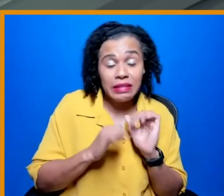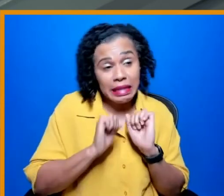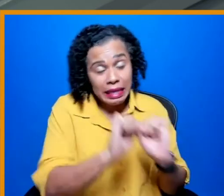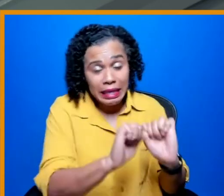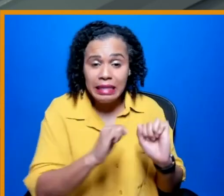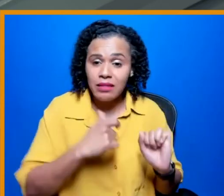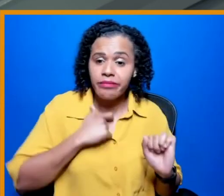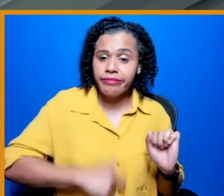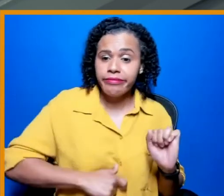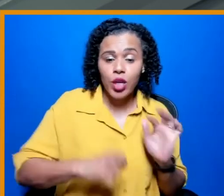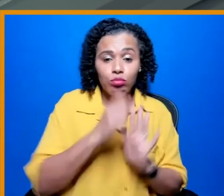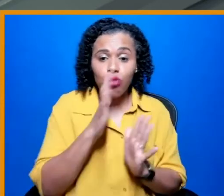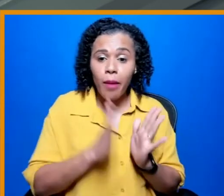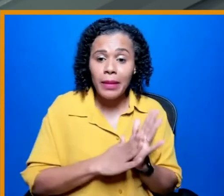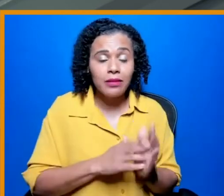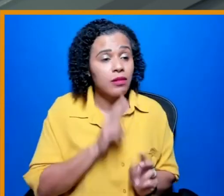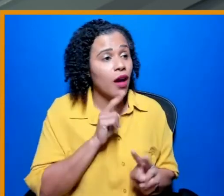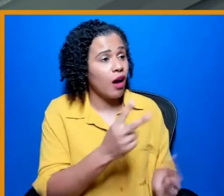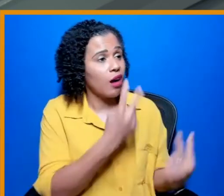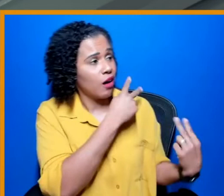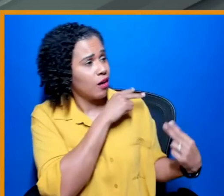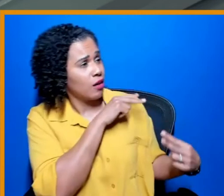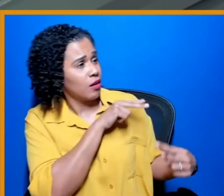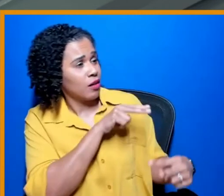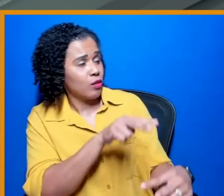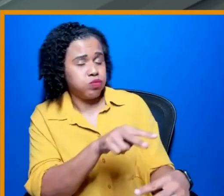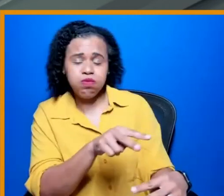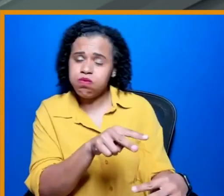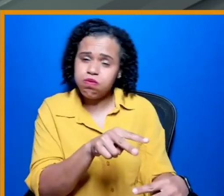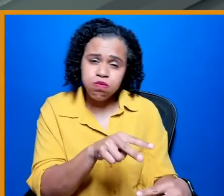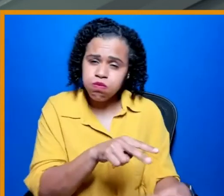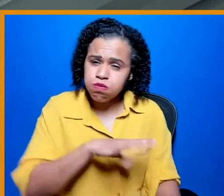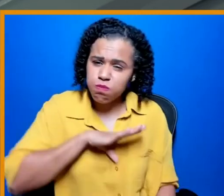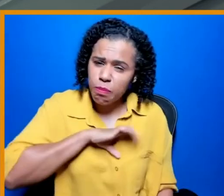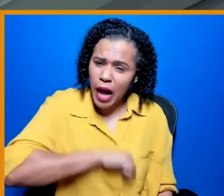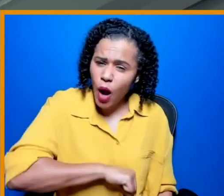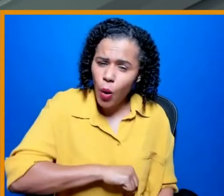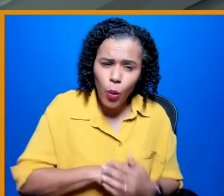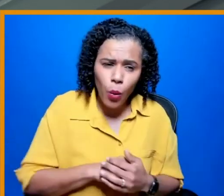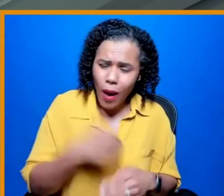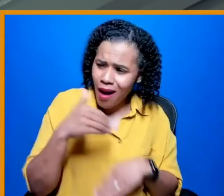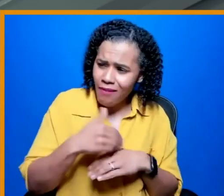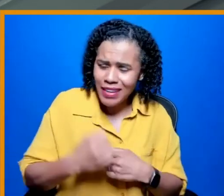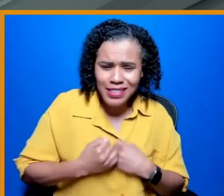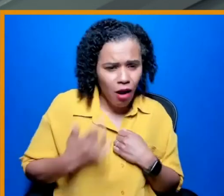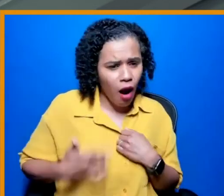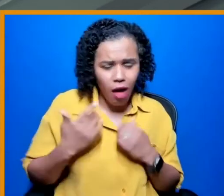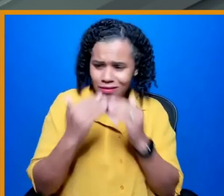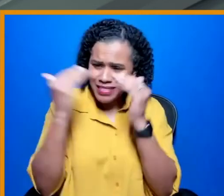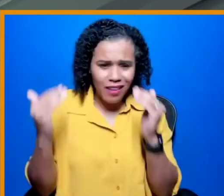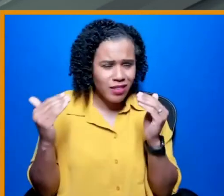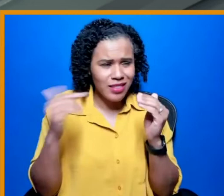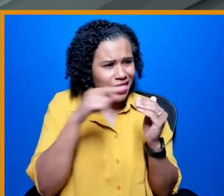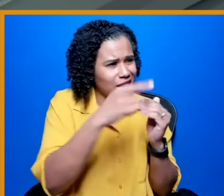nothing short of one long assault on integrity and standards in public life, an assault executed from